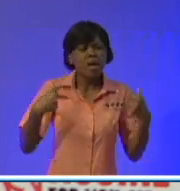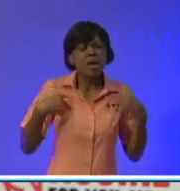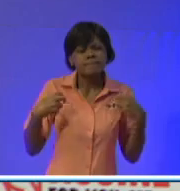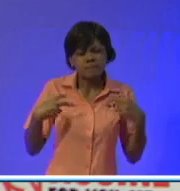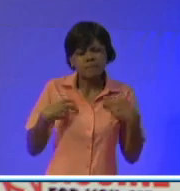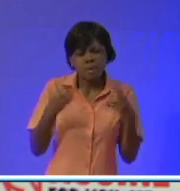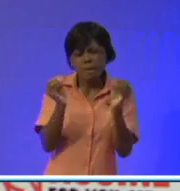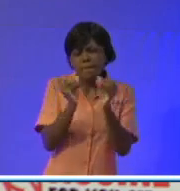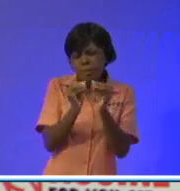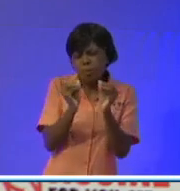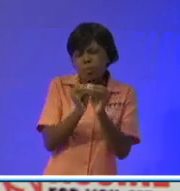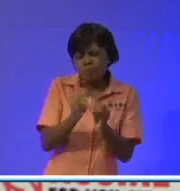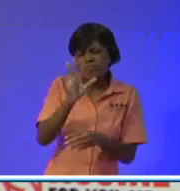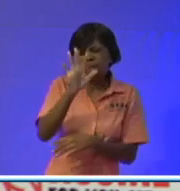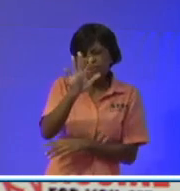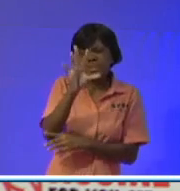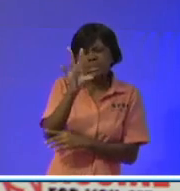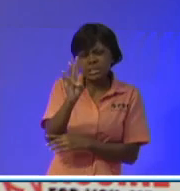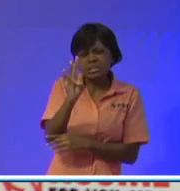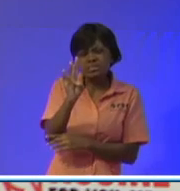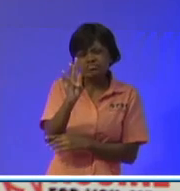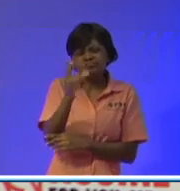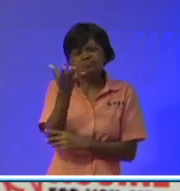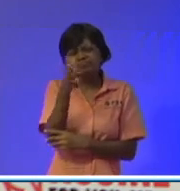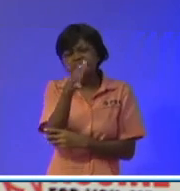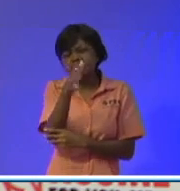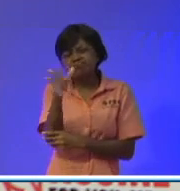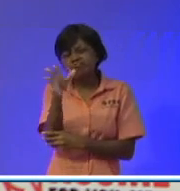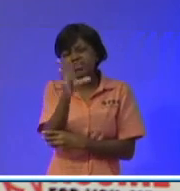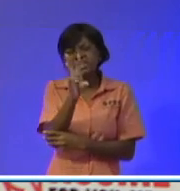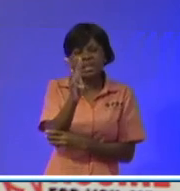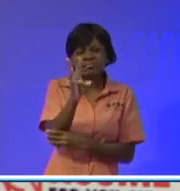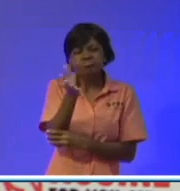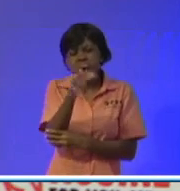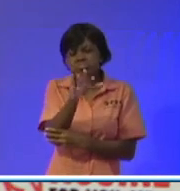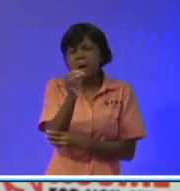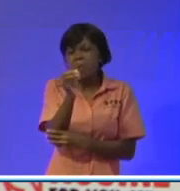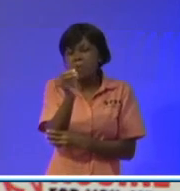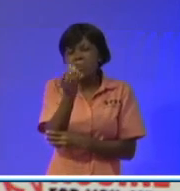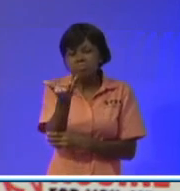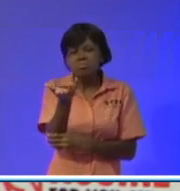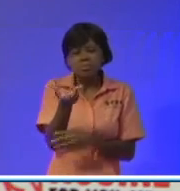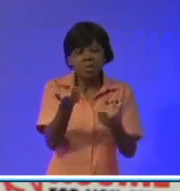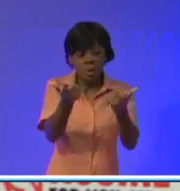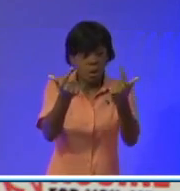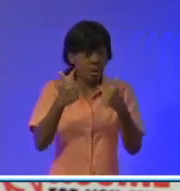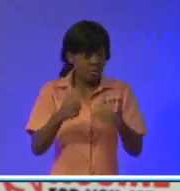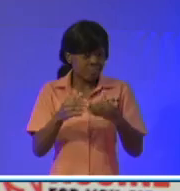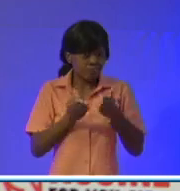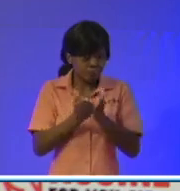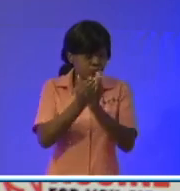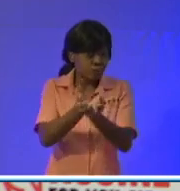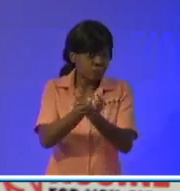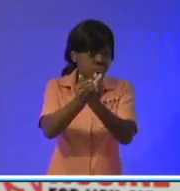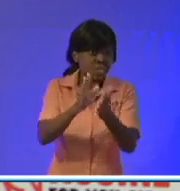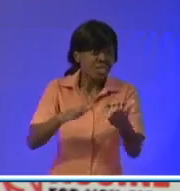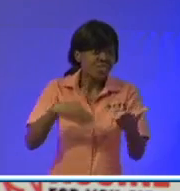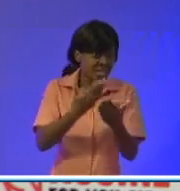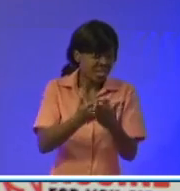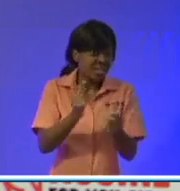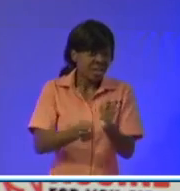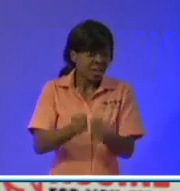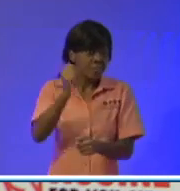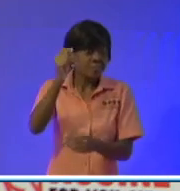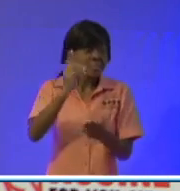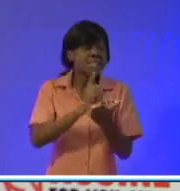57,600 of the Abbott kits coming in on December the 10th. We have another 100,000